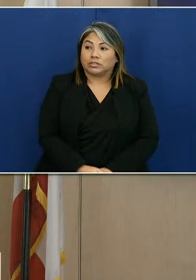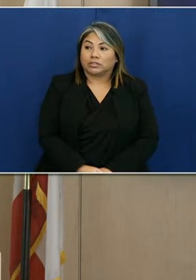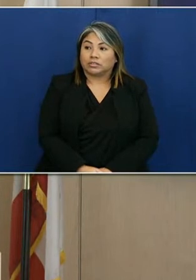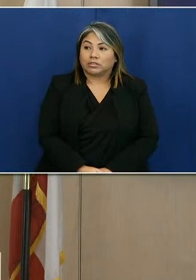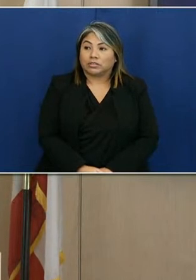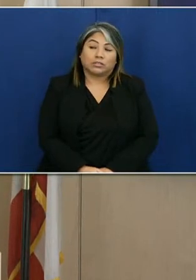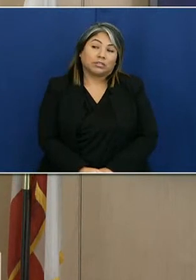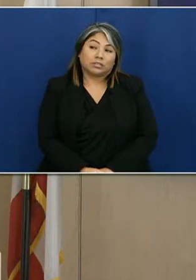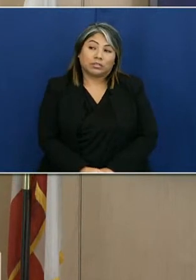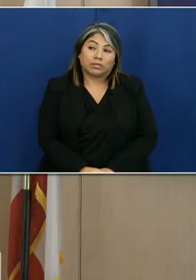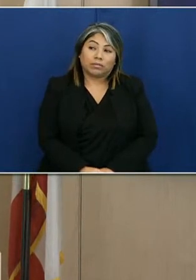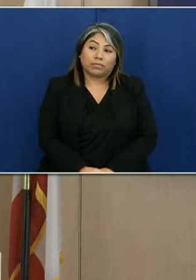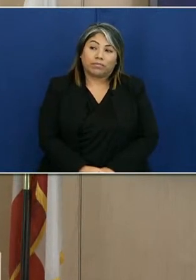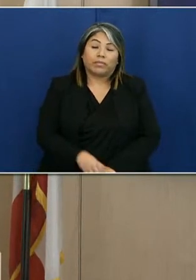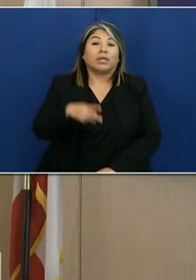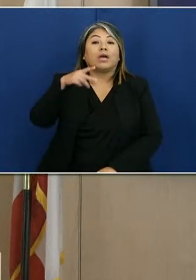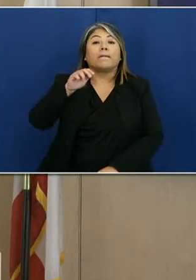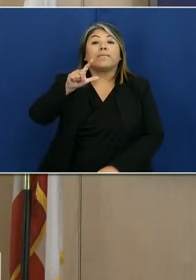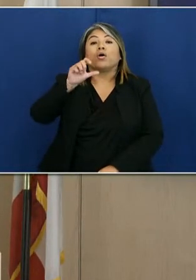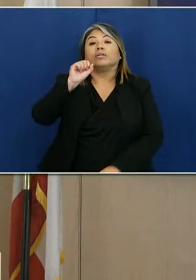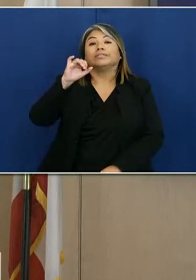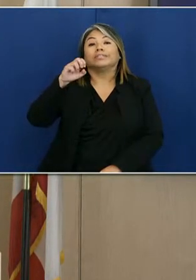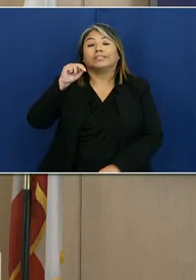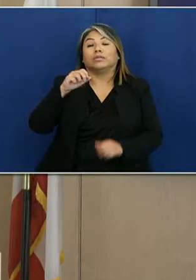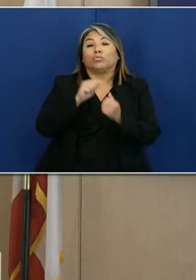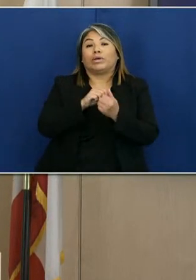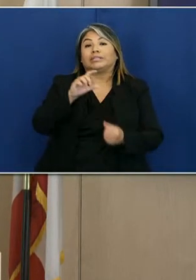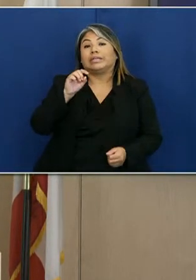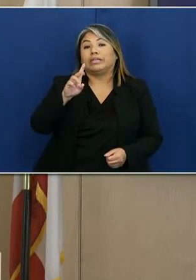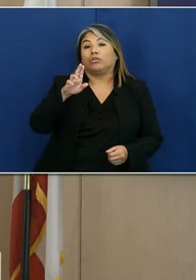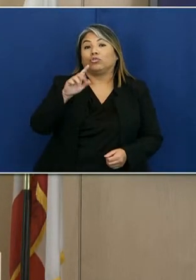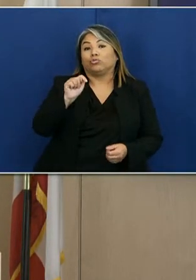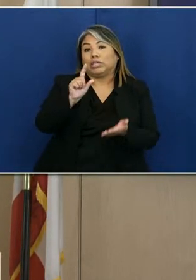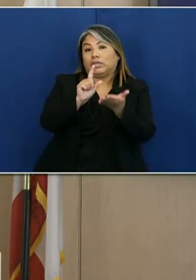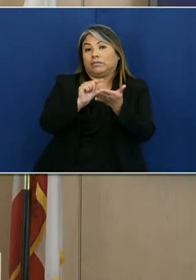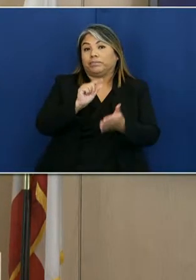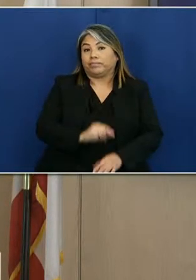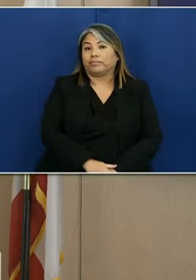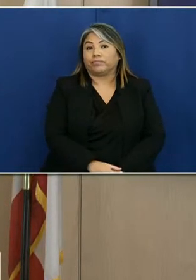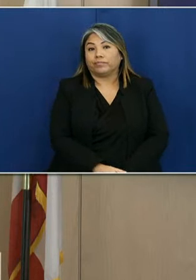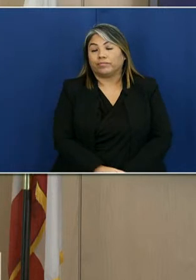Yes, this call will be from Paul Sisson with the San Diego Union Tribune.